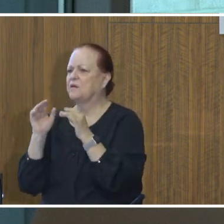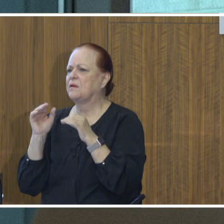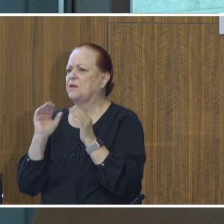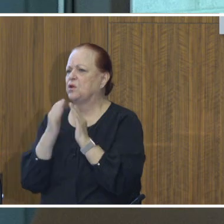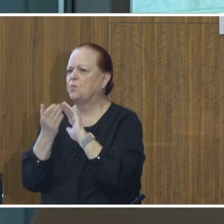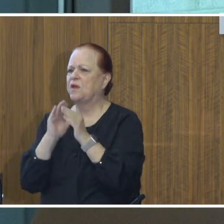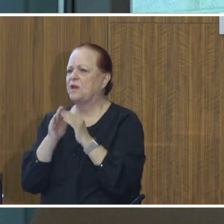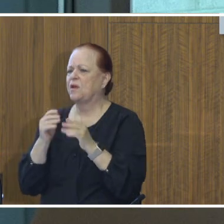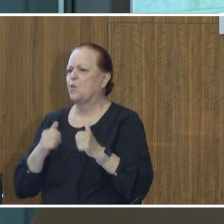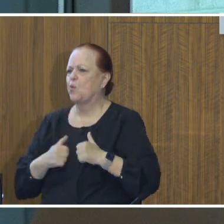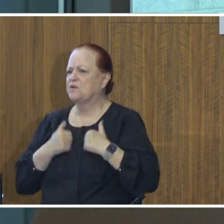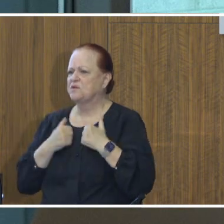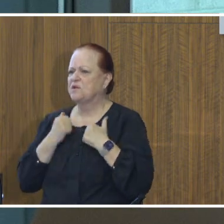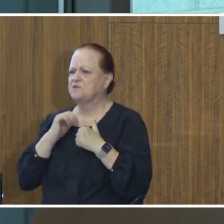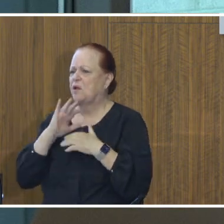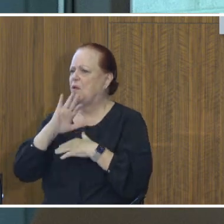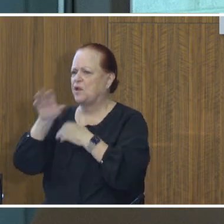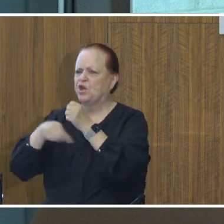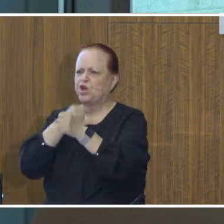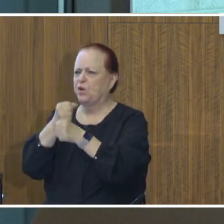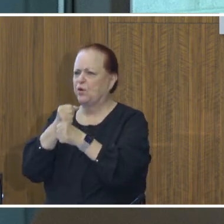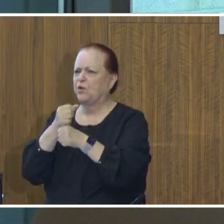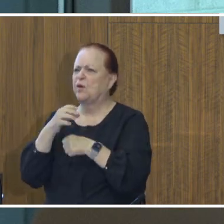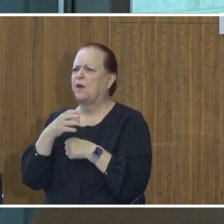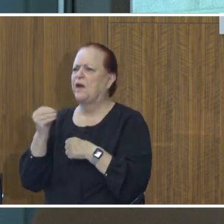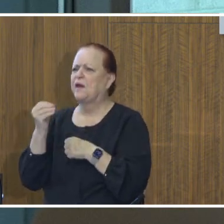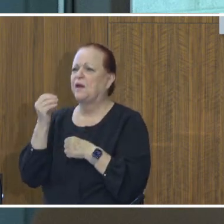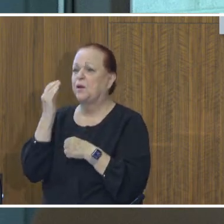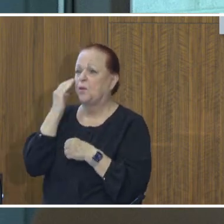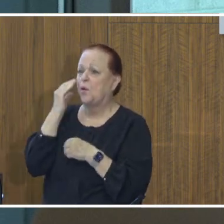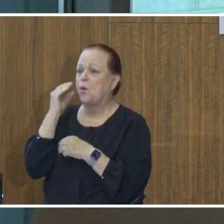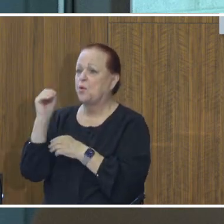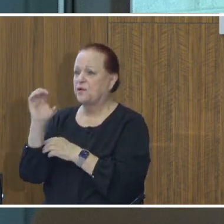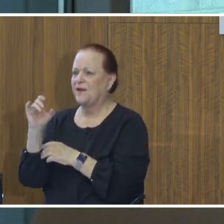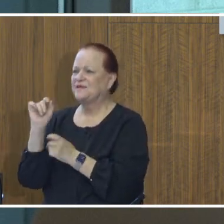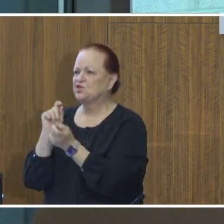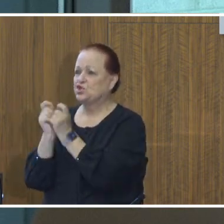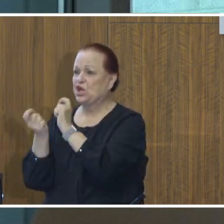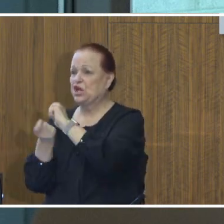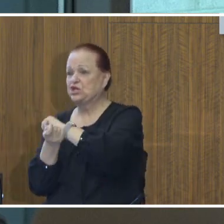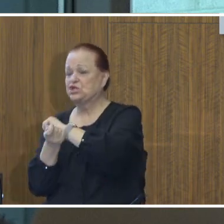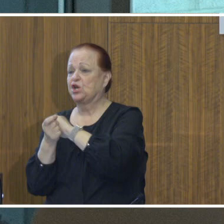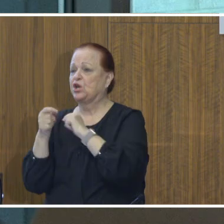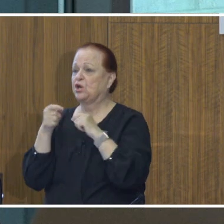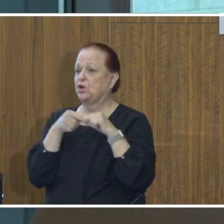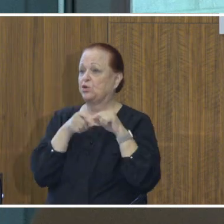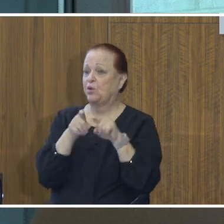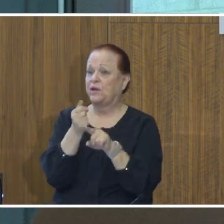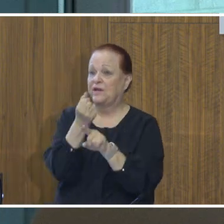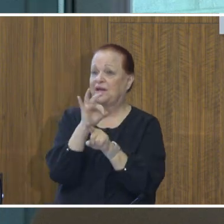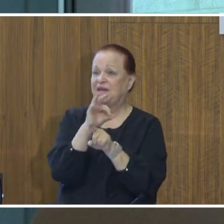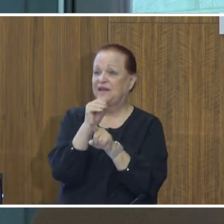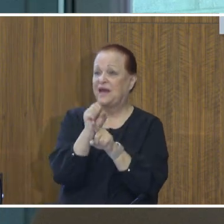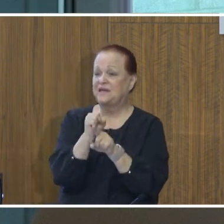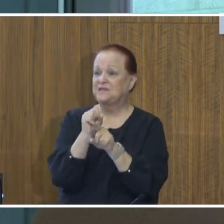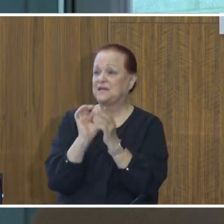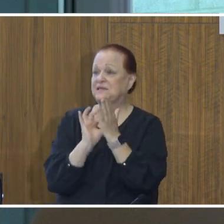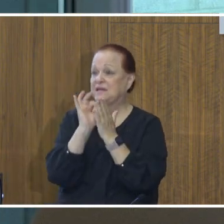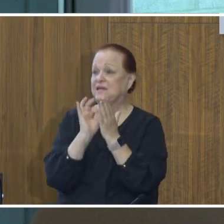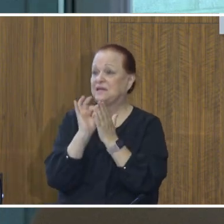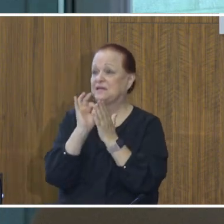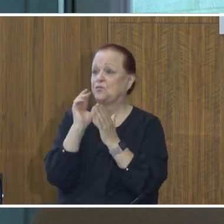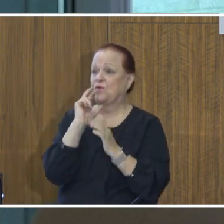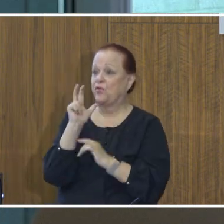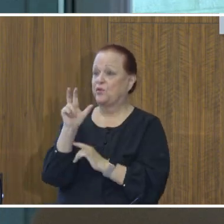everyone equitably and with justice. I think everyone knows Orange County is changing. During the 1990 census, our county's population was